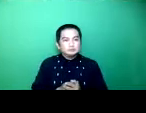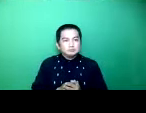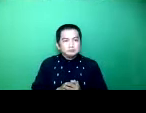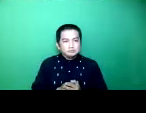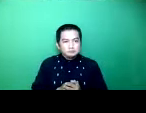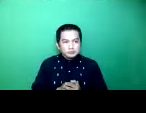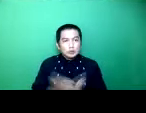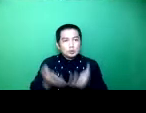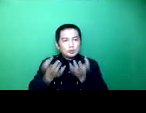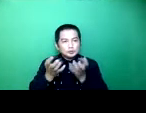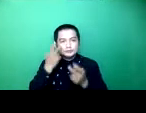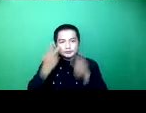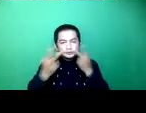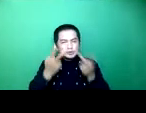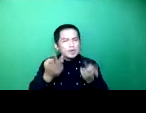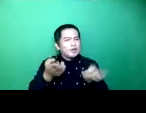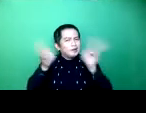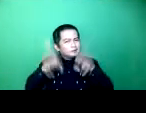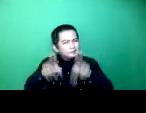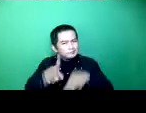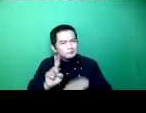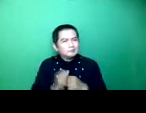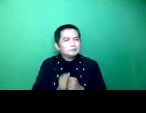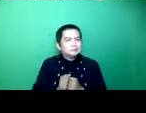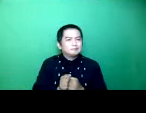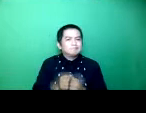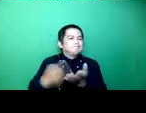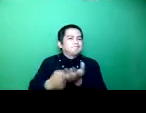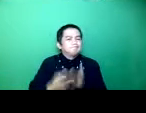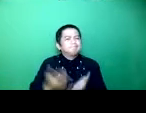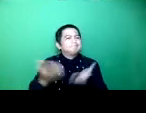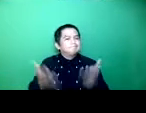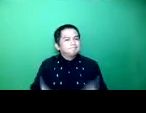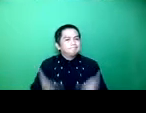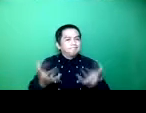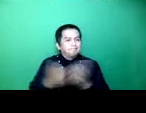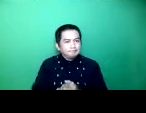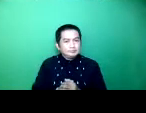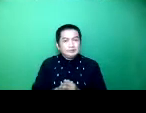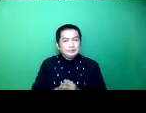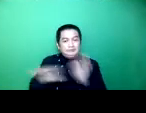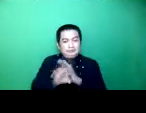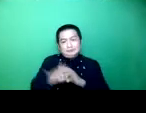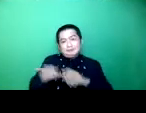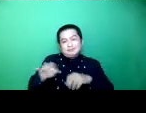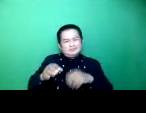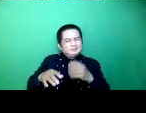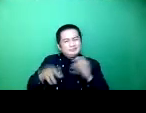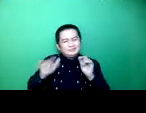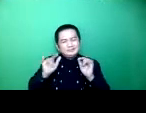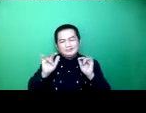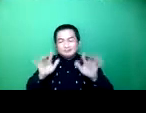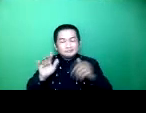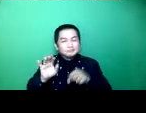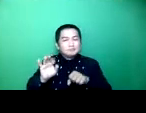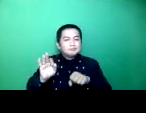we want to see what's come up. I talked a lot about new technologies, especially digital fabrication. And you'll